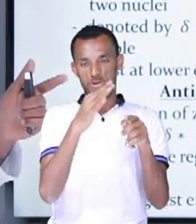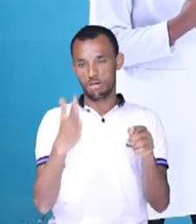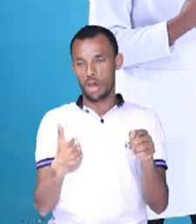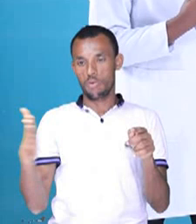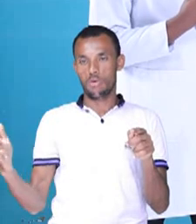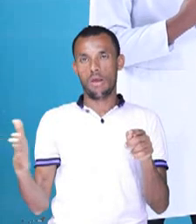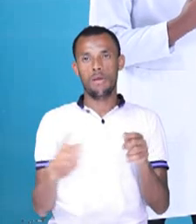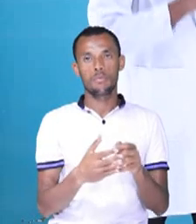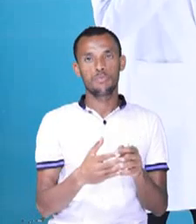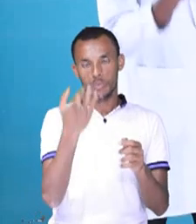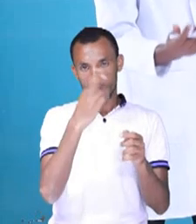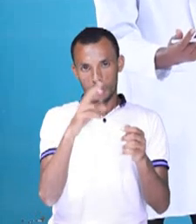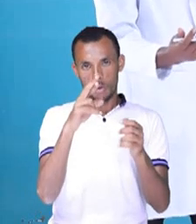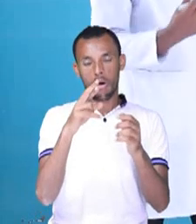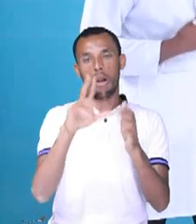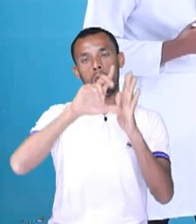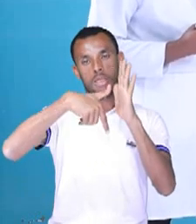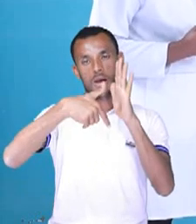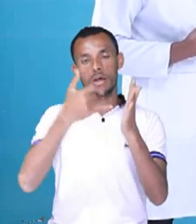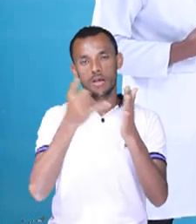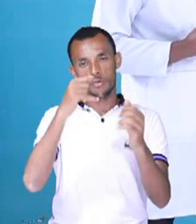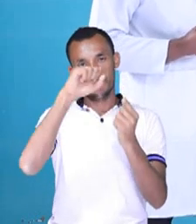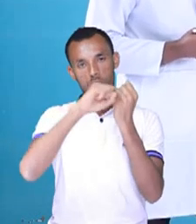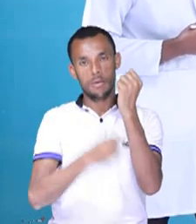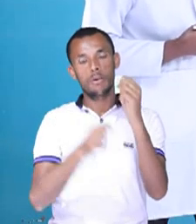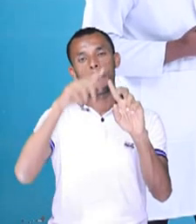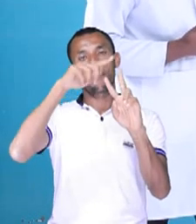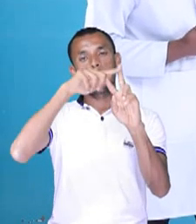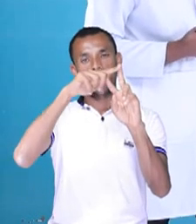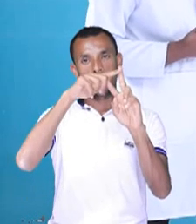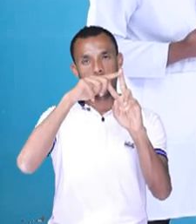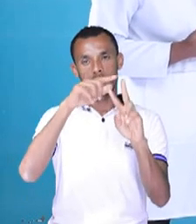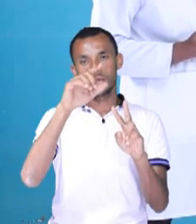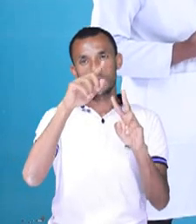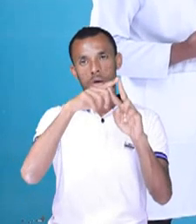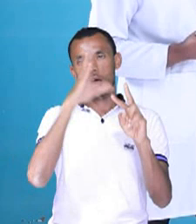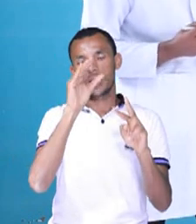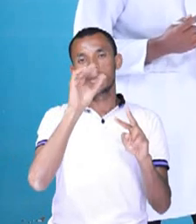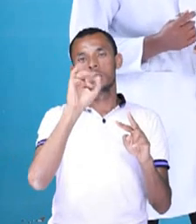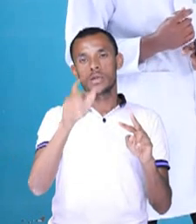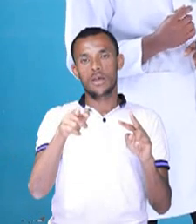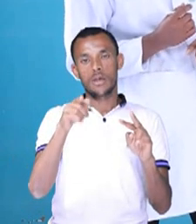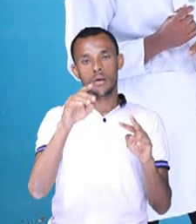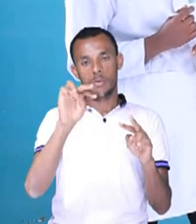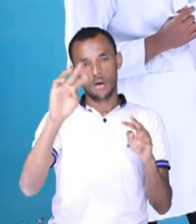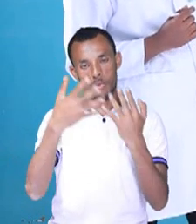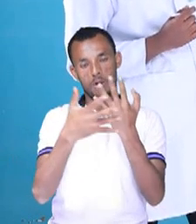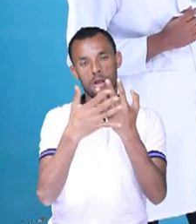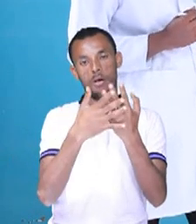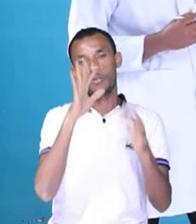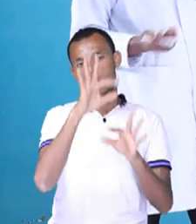side or lateral can be formed pi. Sigma and pi is for bonding molecular